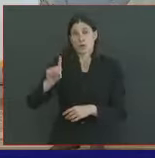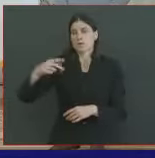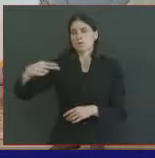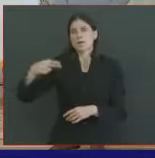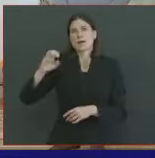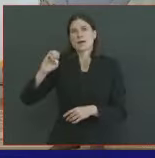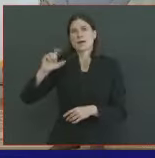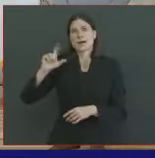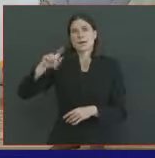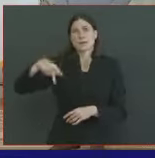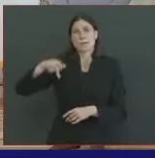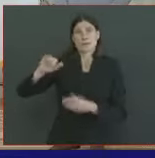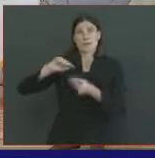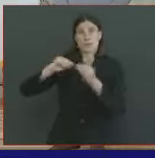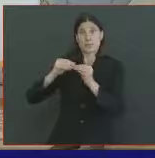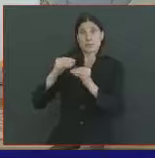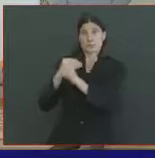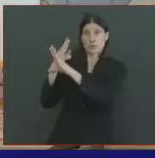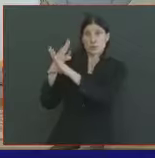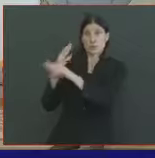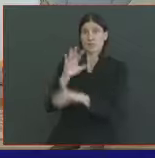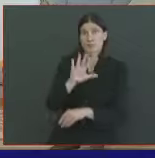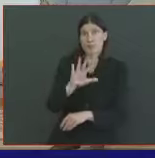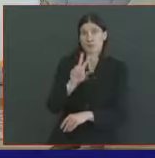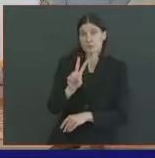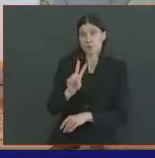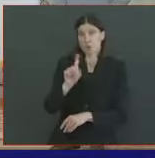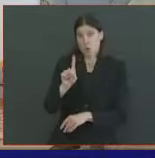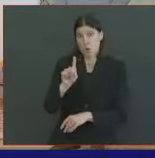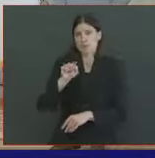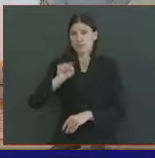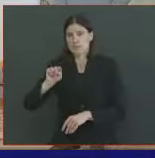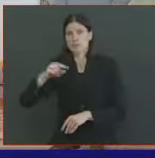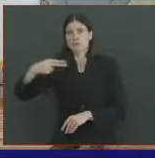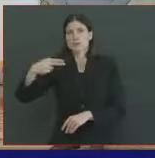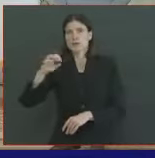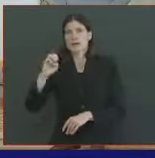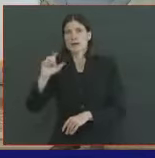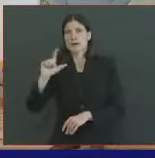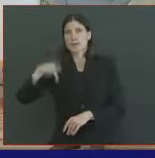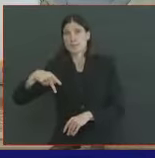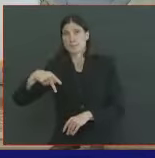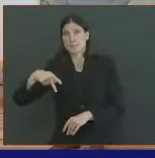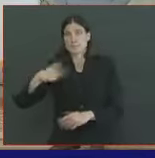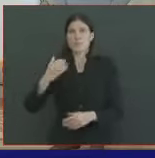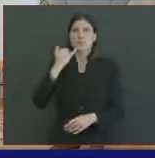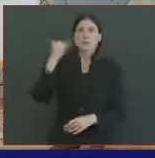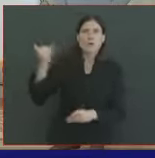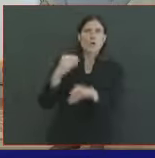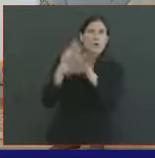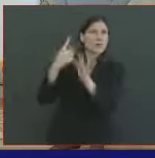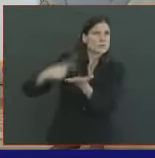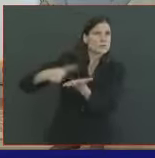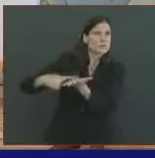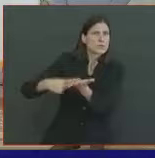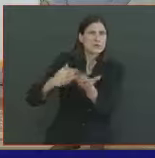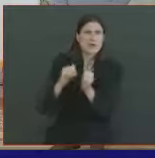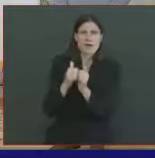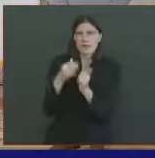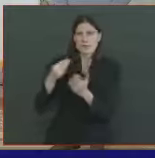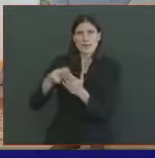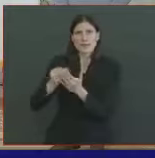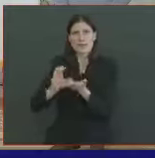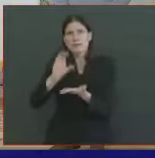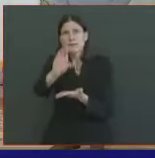lot of things one at a time, helping one business at a time. My real goal, though, is we need more money. We need